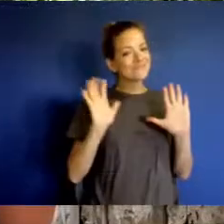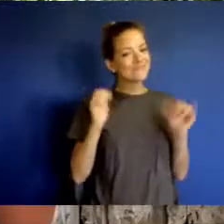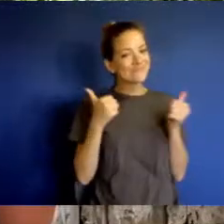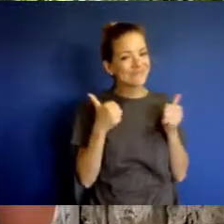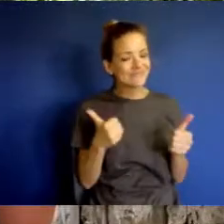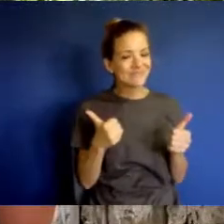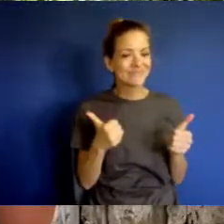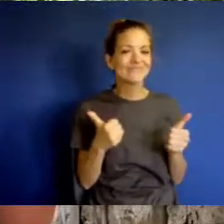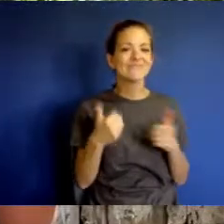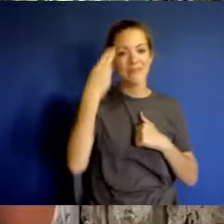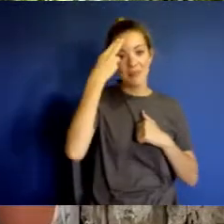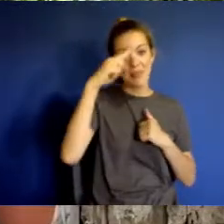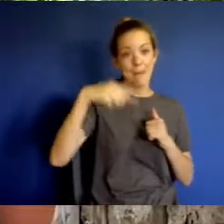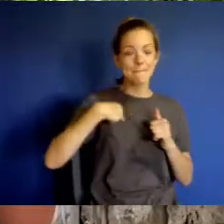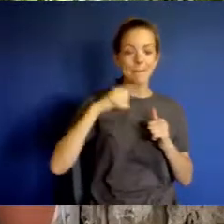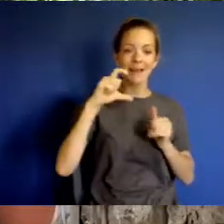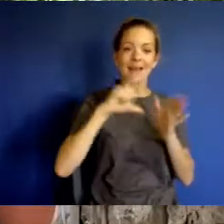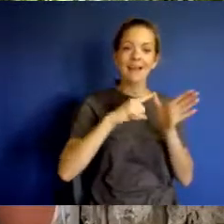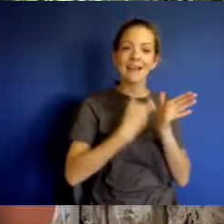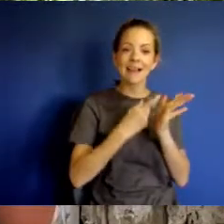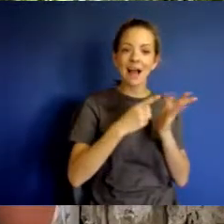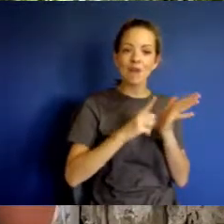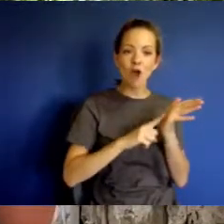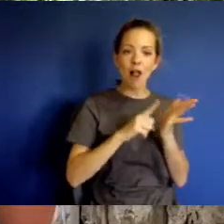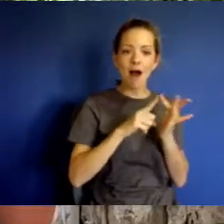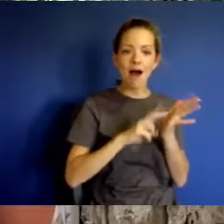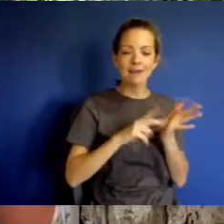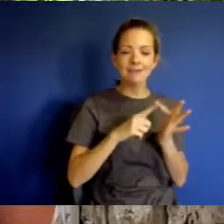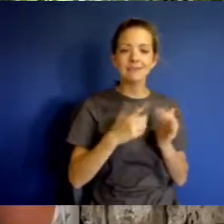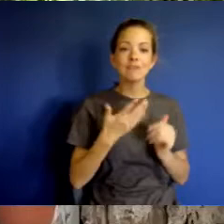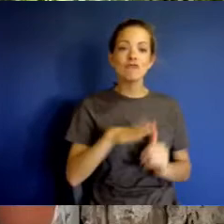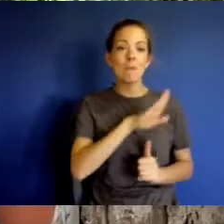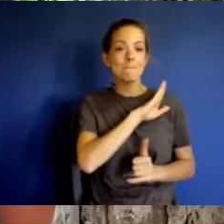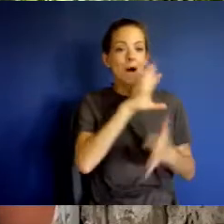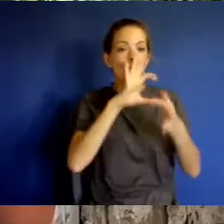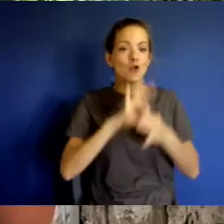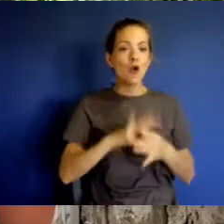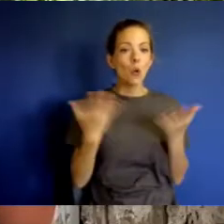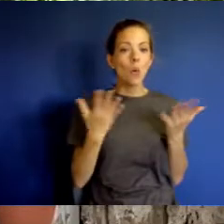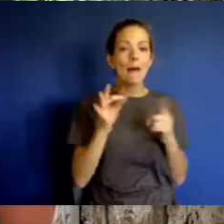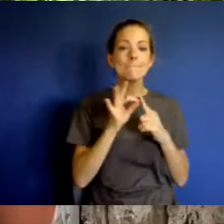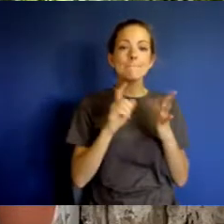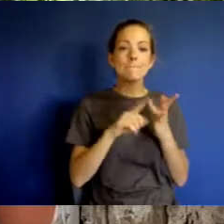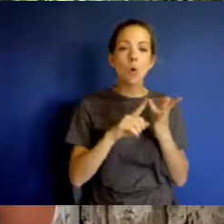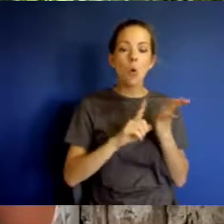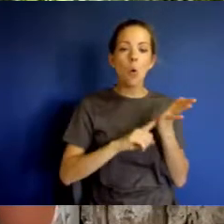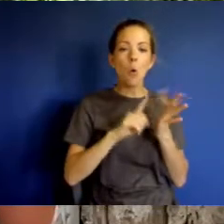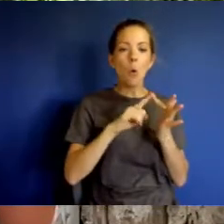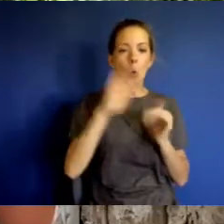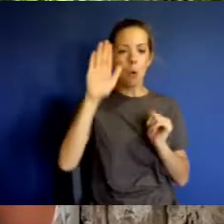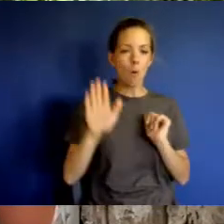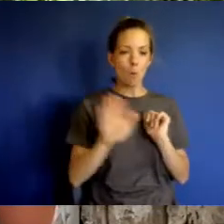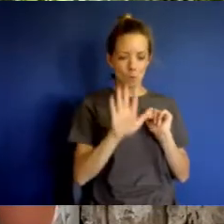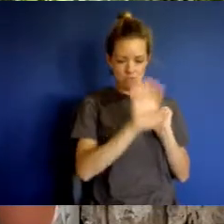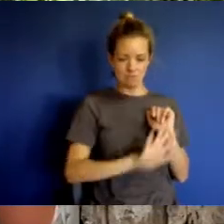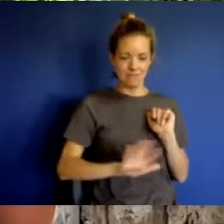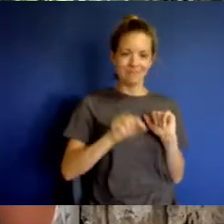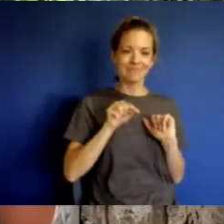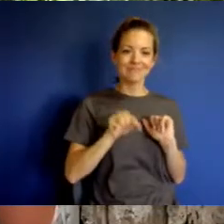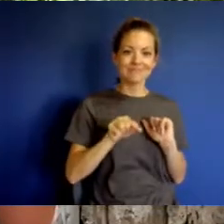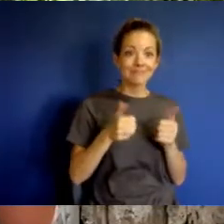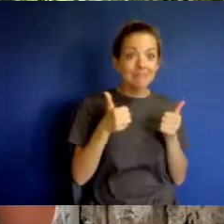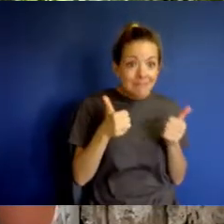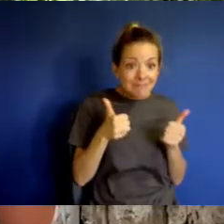everyone, welcome to Park Yoga. My name is Caroline. I am from Park Yoga in Poole. What can I say? Here we are,